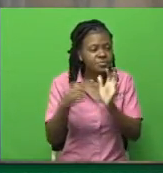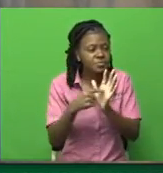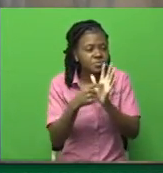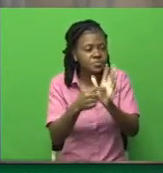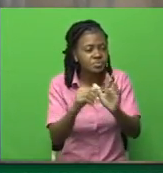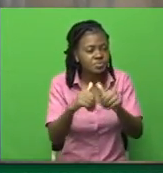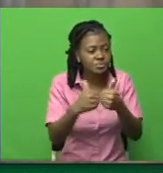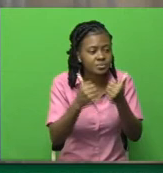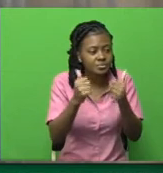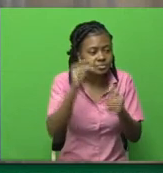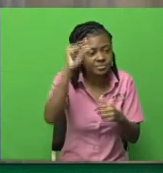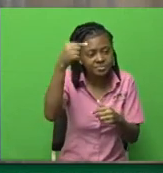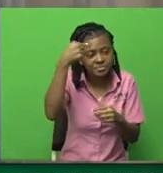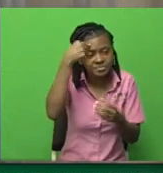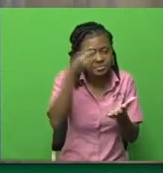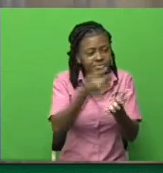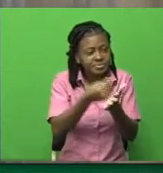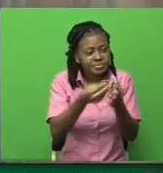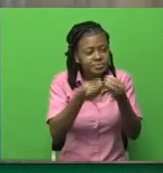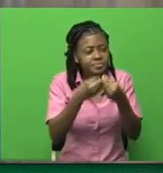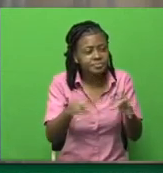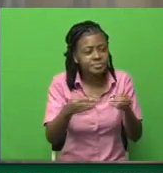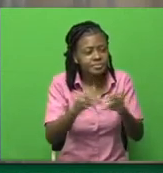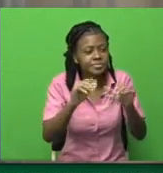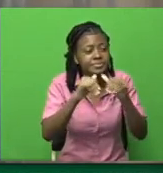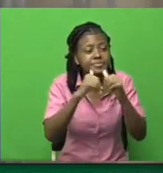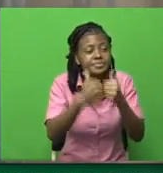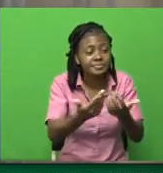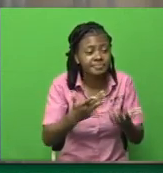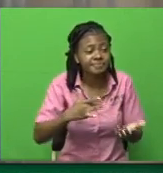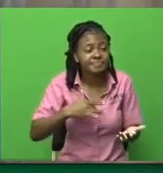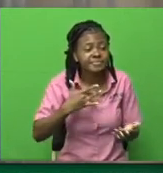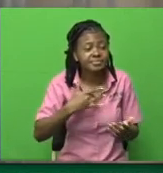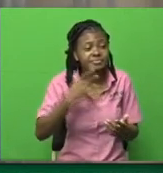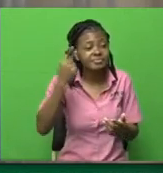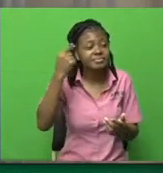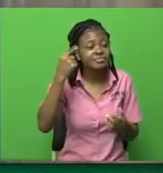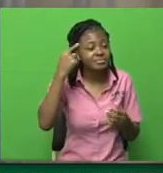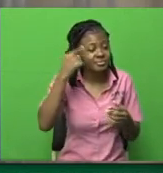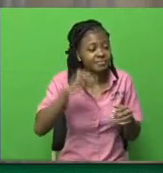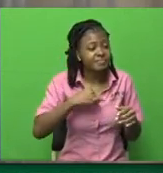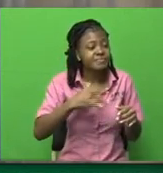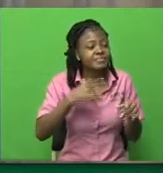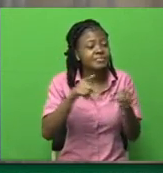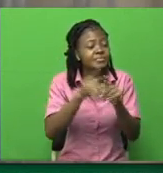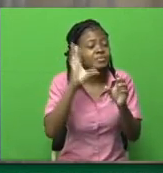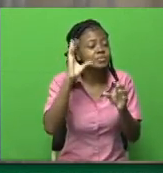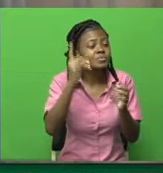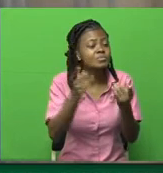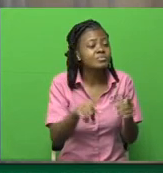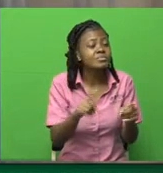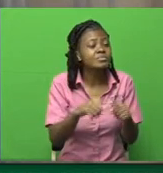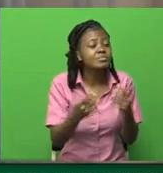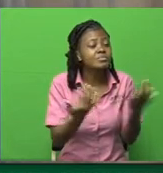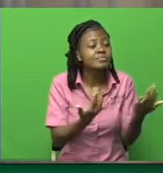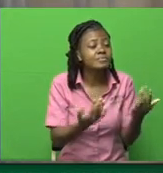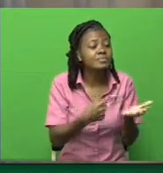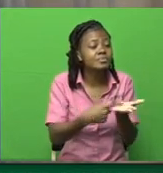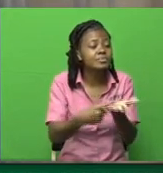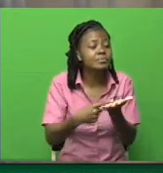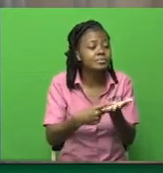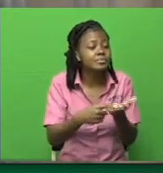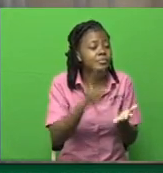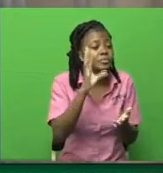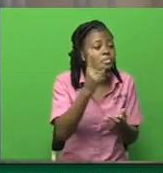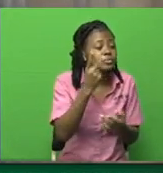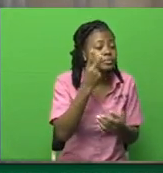monies and so this new year we expect the same we await the debate and the start of the debate from evading opposition queries